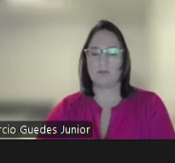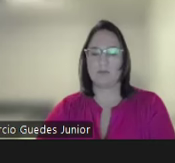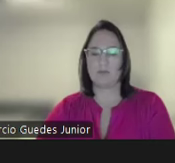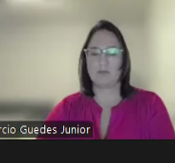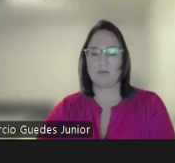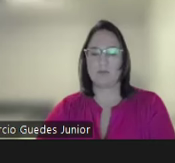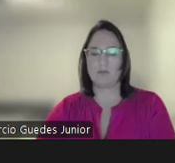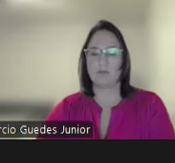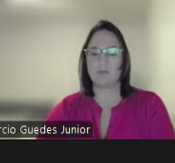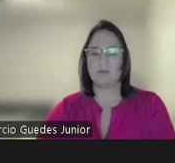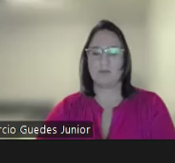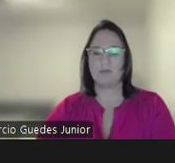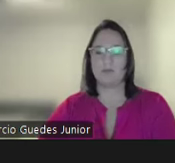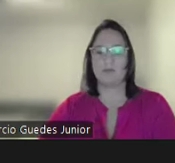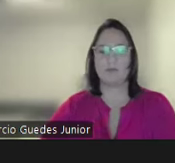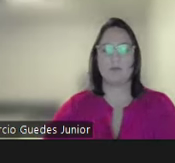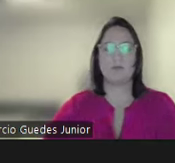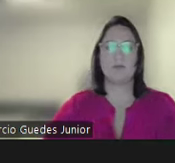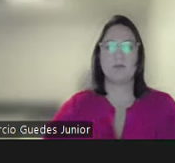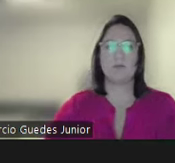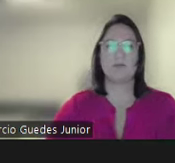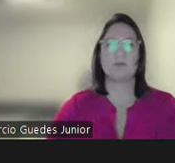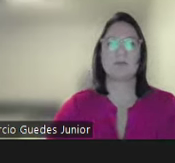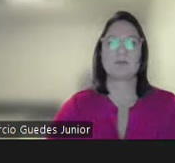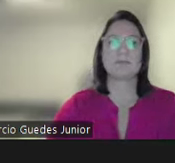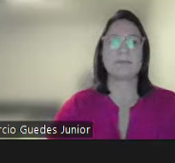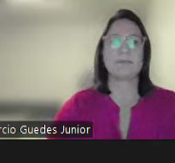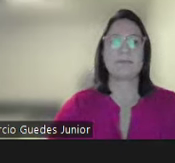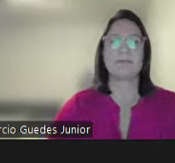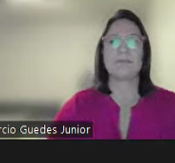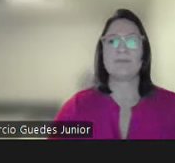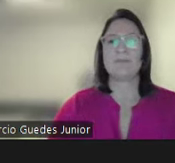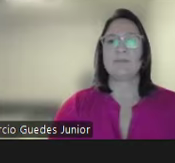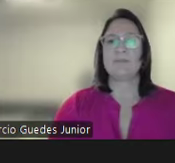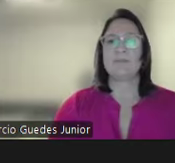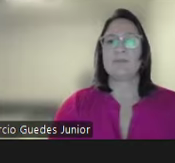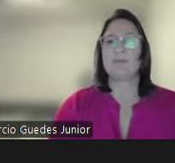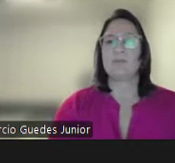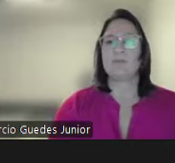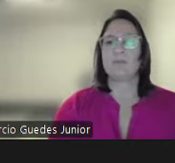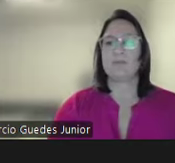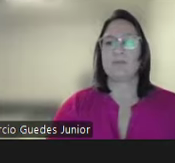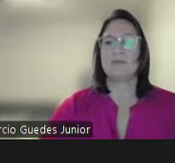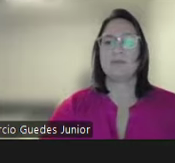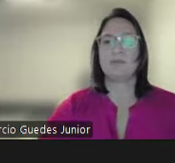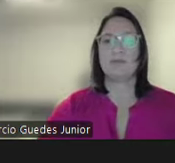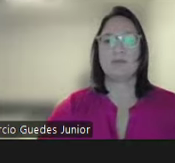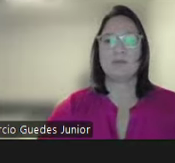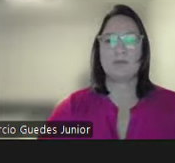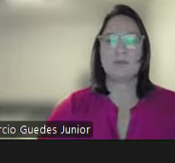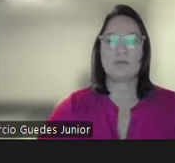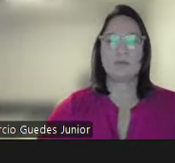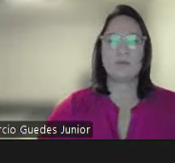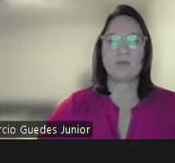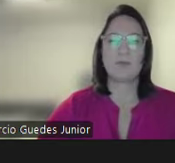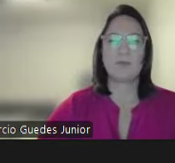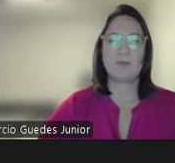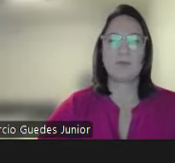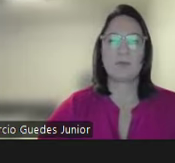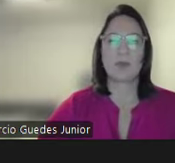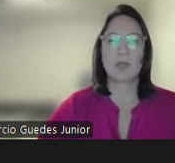system. caso, And in that case, quisiera I would que like hacer to un poco de historia, porque desde el año 2000 show a bit